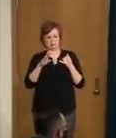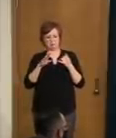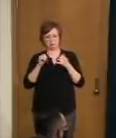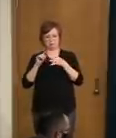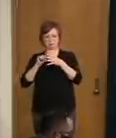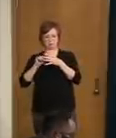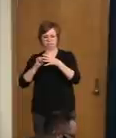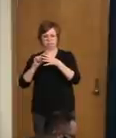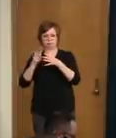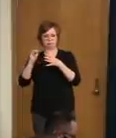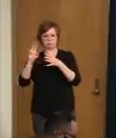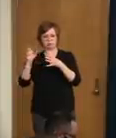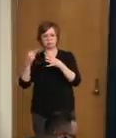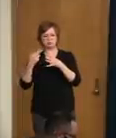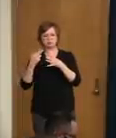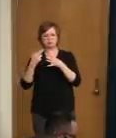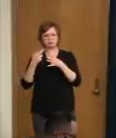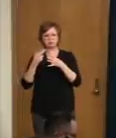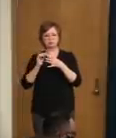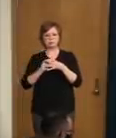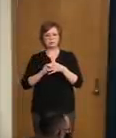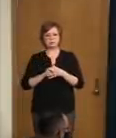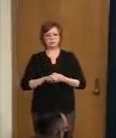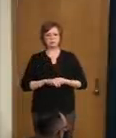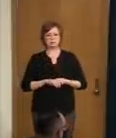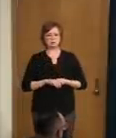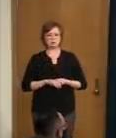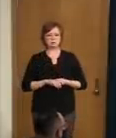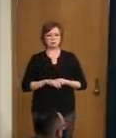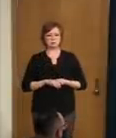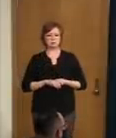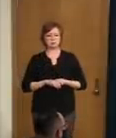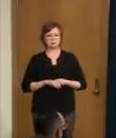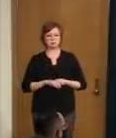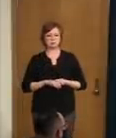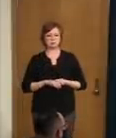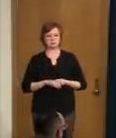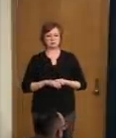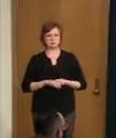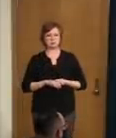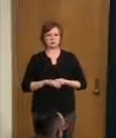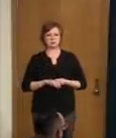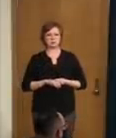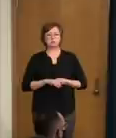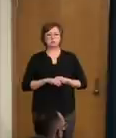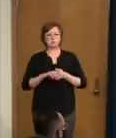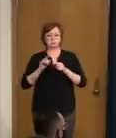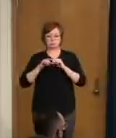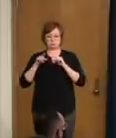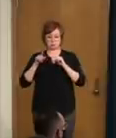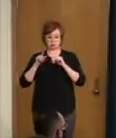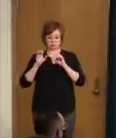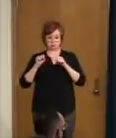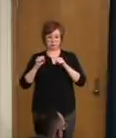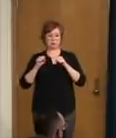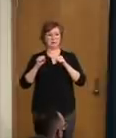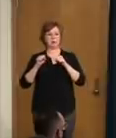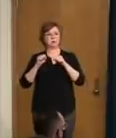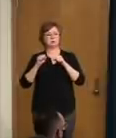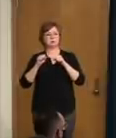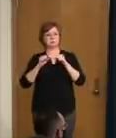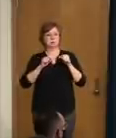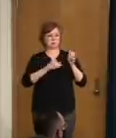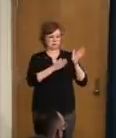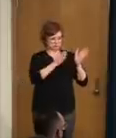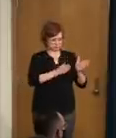March, and then by March, as allocations increase, other sequence groups will start getting vaccinated. So it is, you